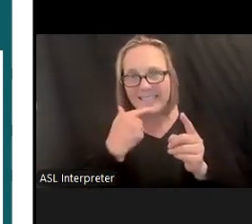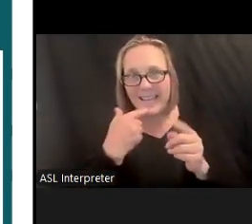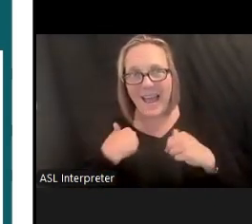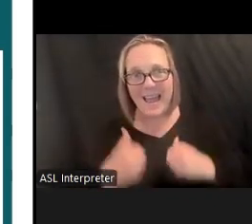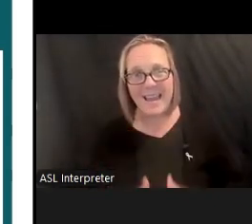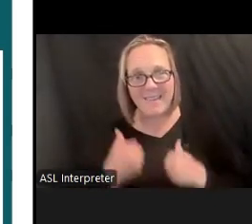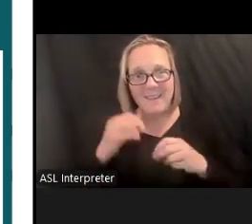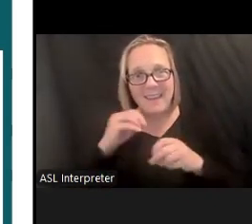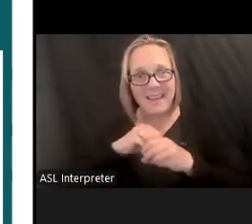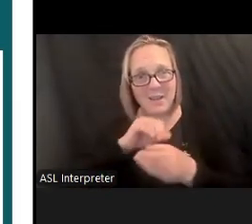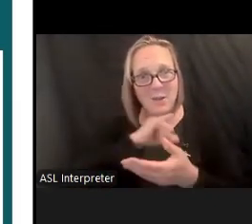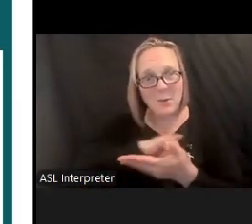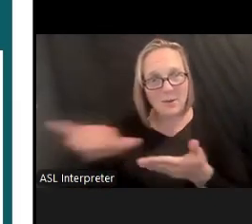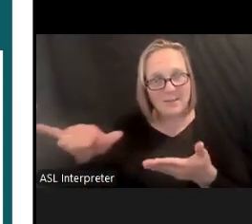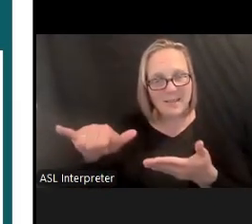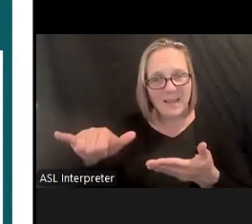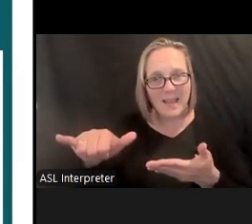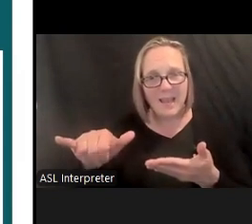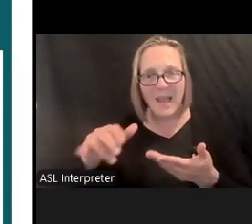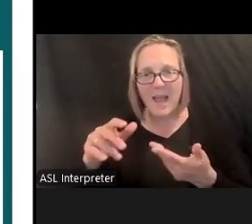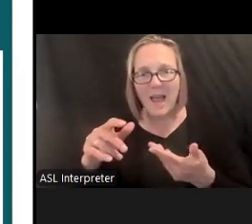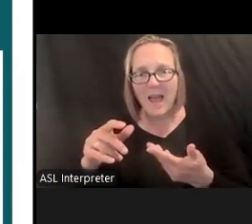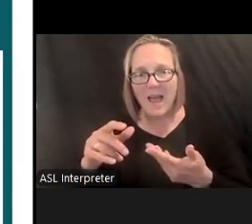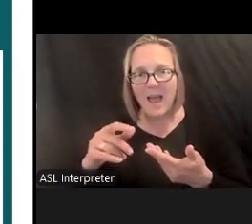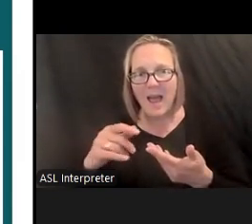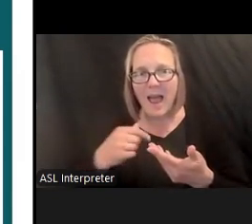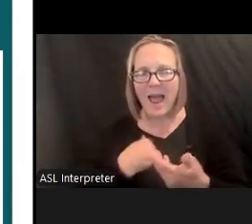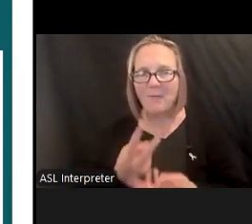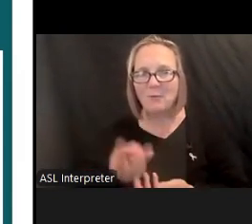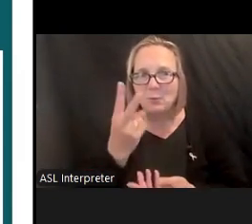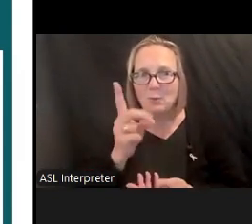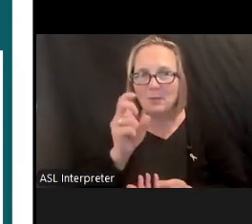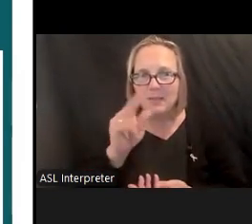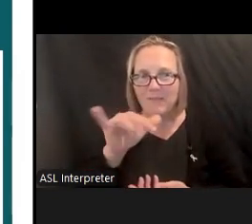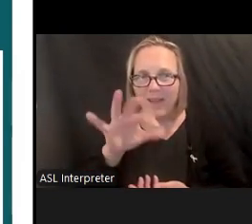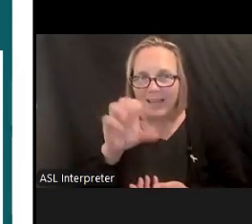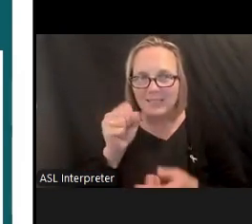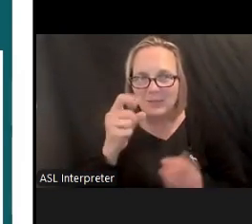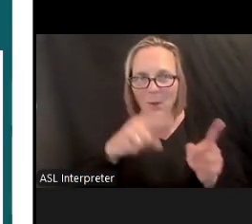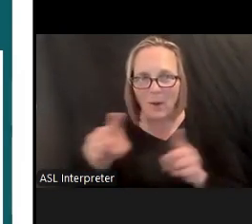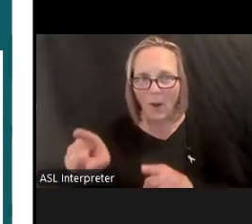so sorry. I'm in New York City I have resident. two devices.